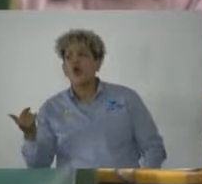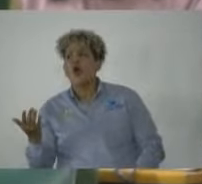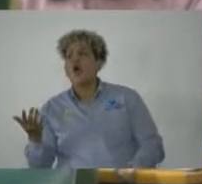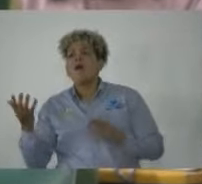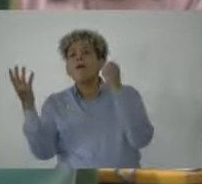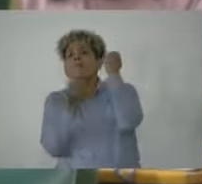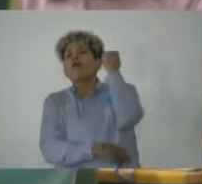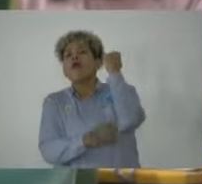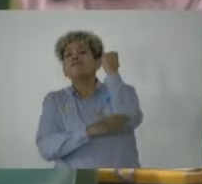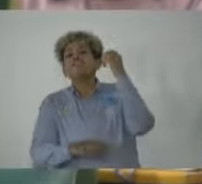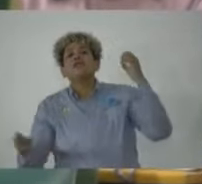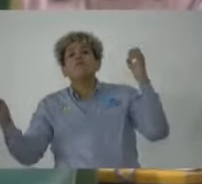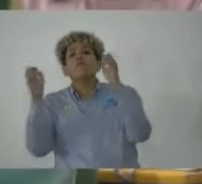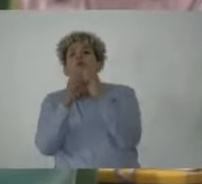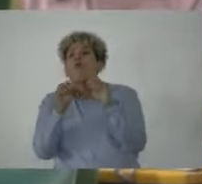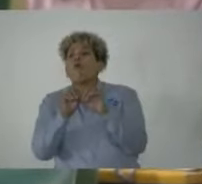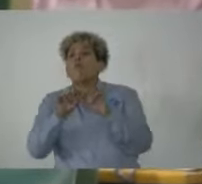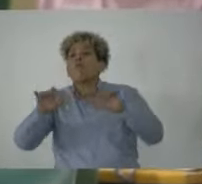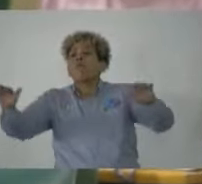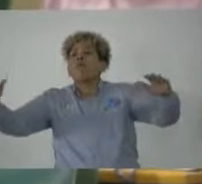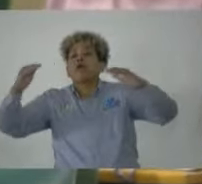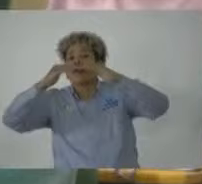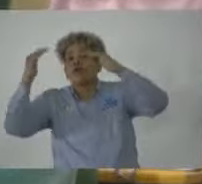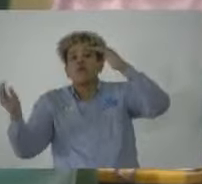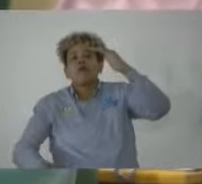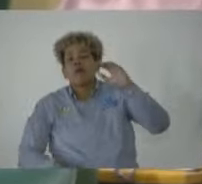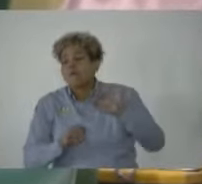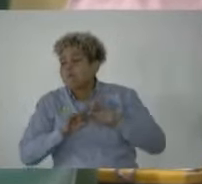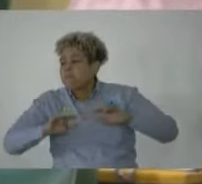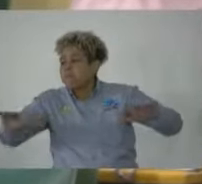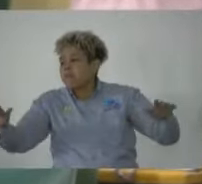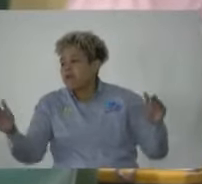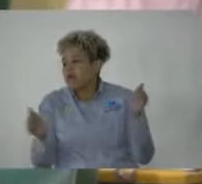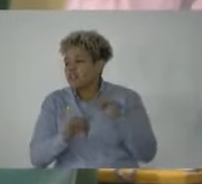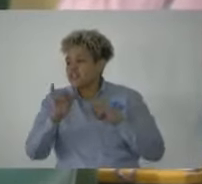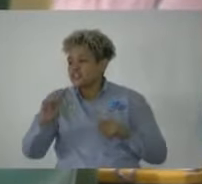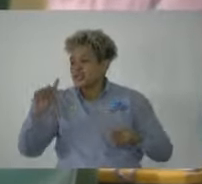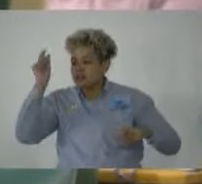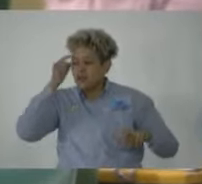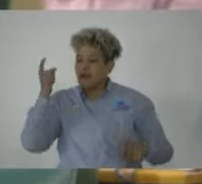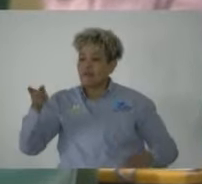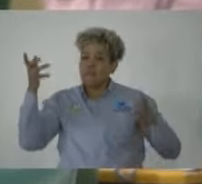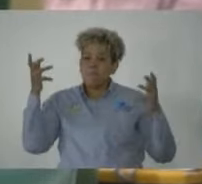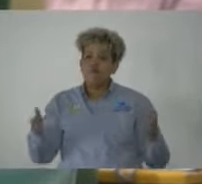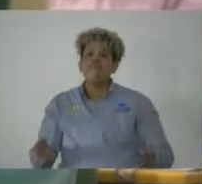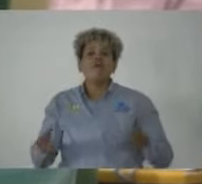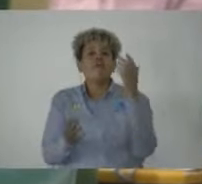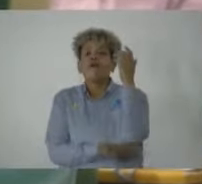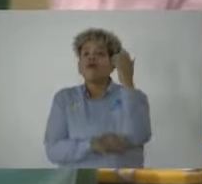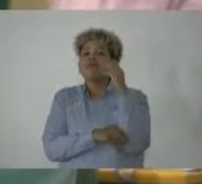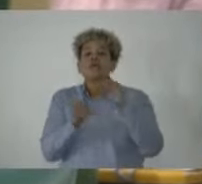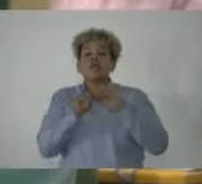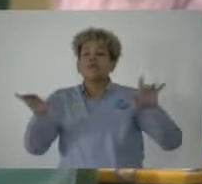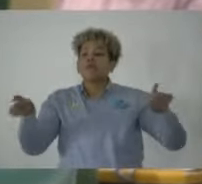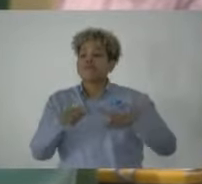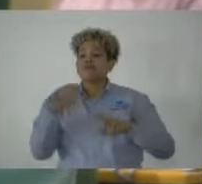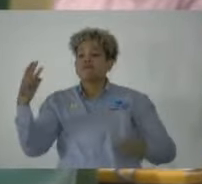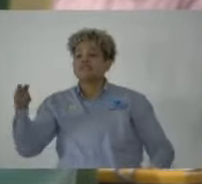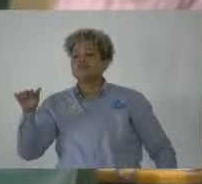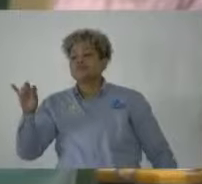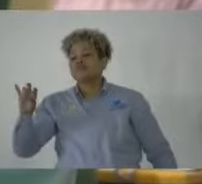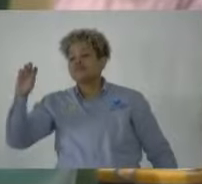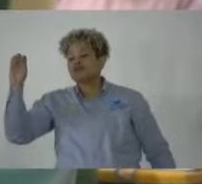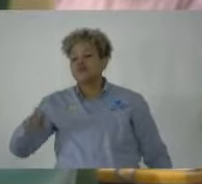poverty, both poverty and inequality under the JLP government. The prevalence of poverty increased from